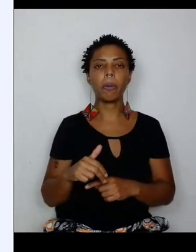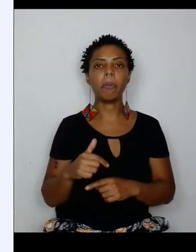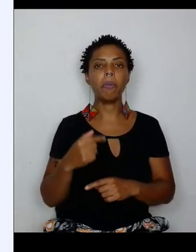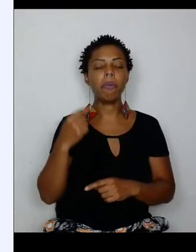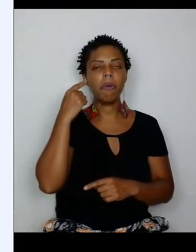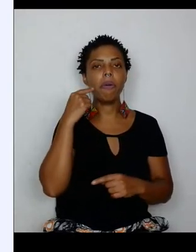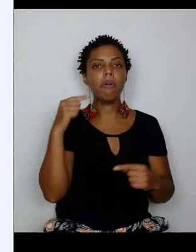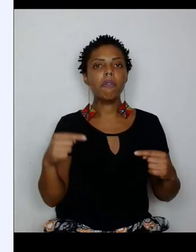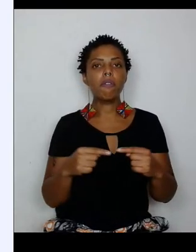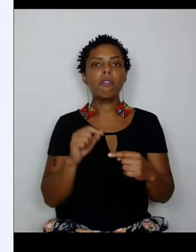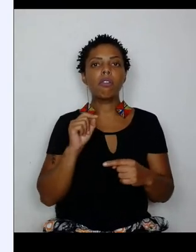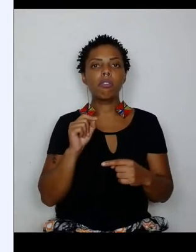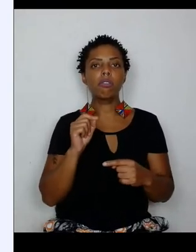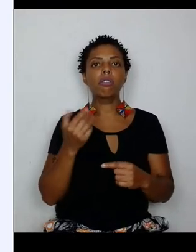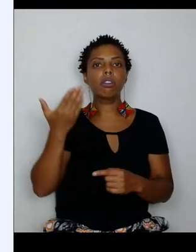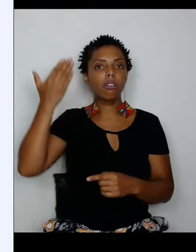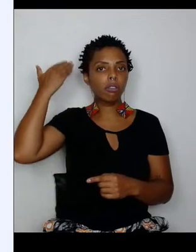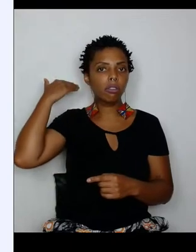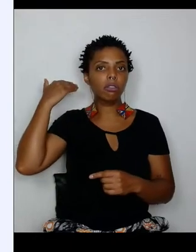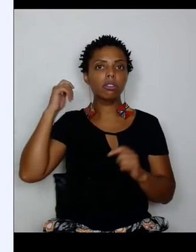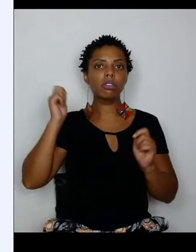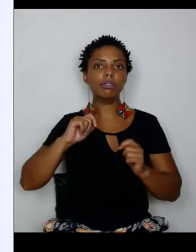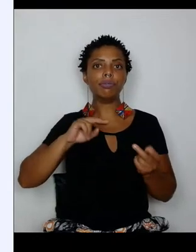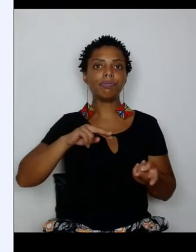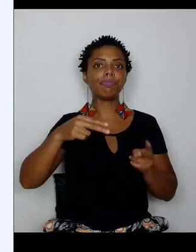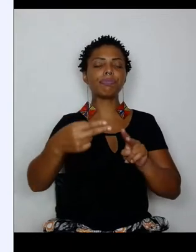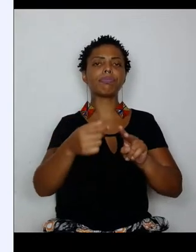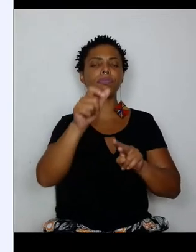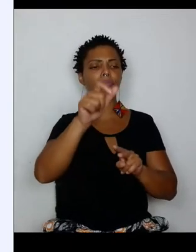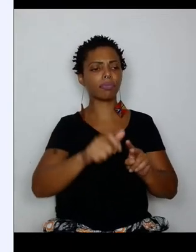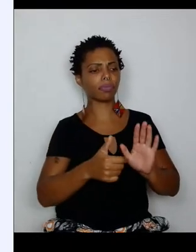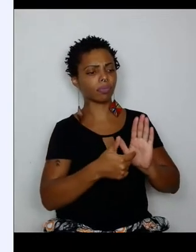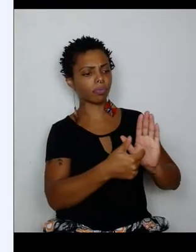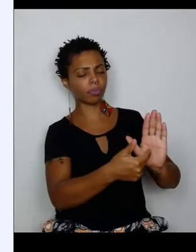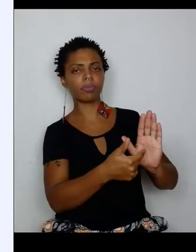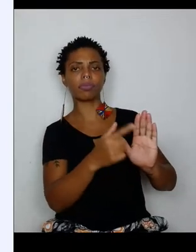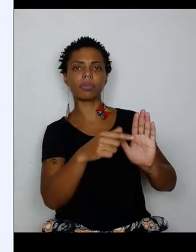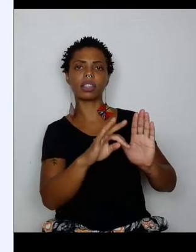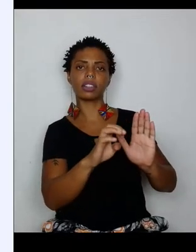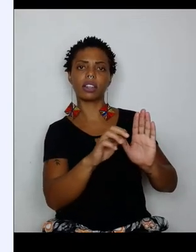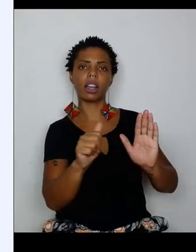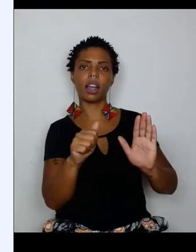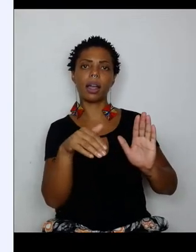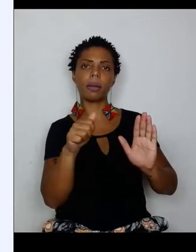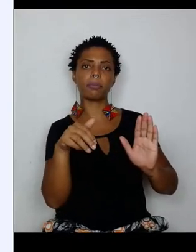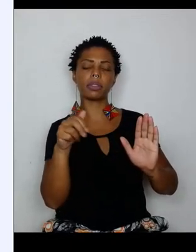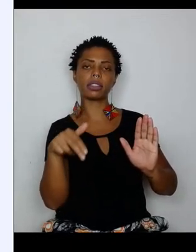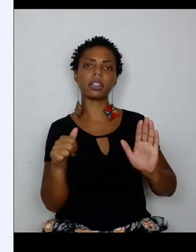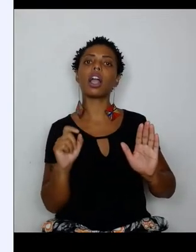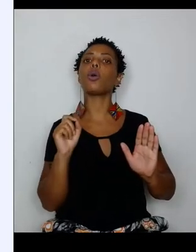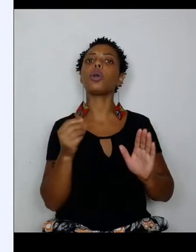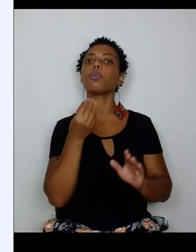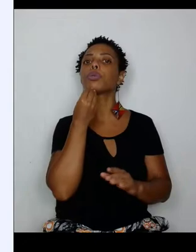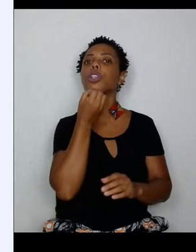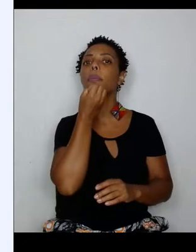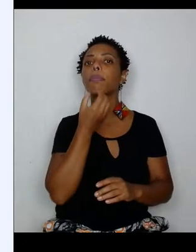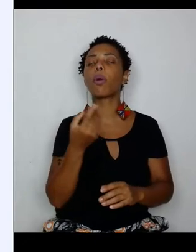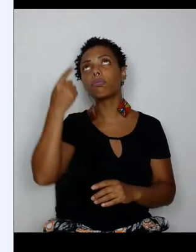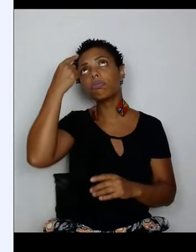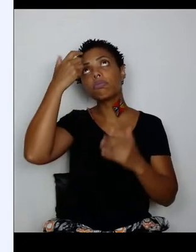transmitted through tehamana and what might have been the advantages in his mind of pretending that she was his